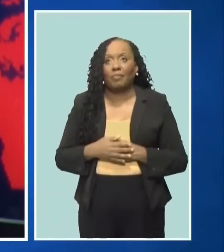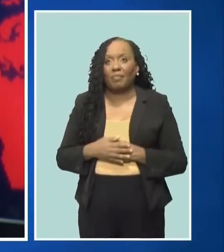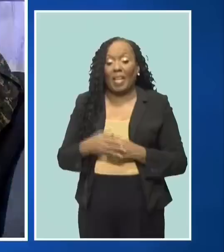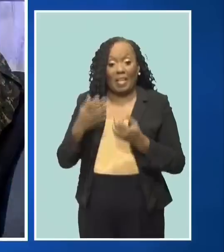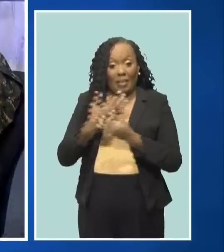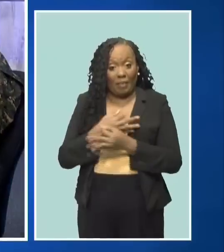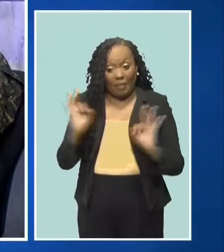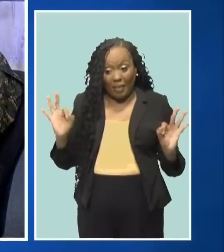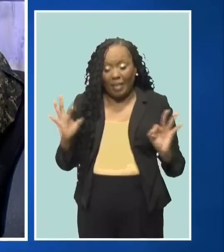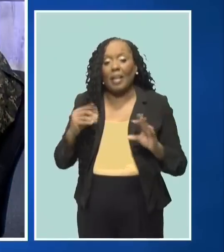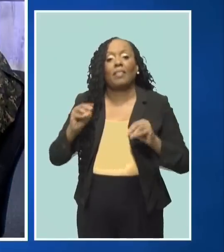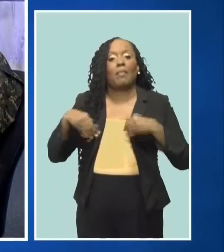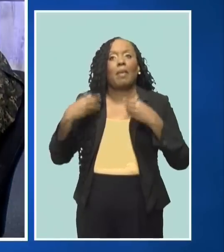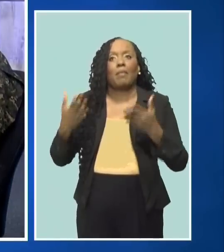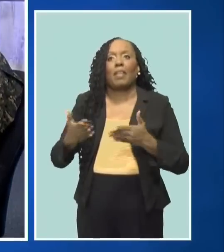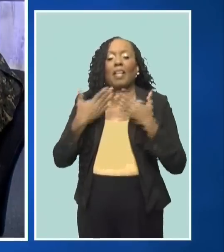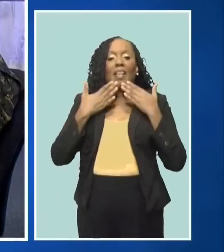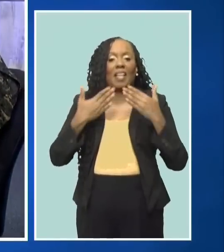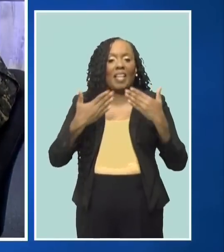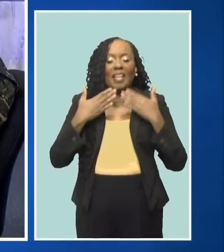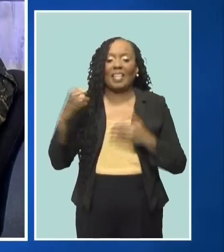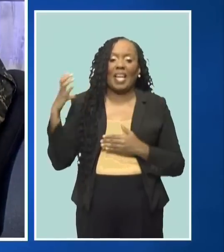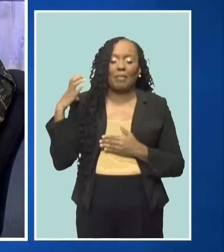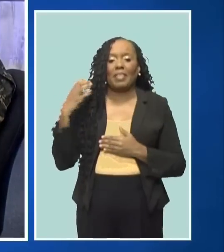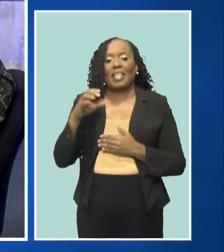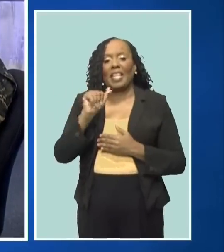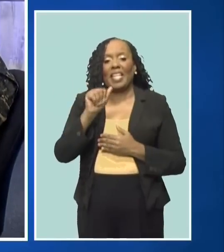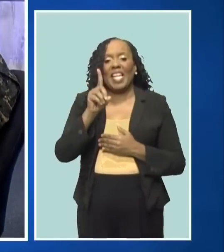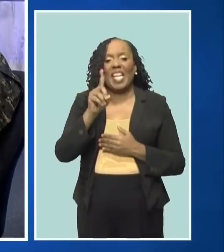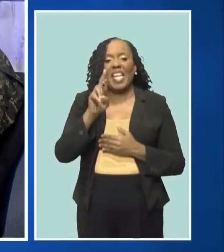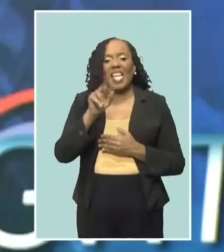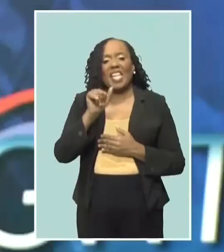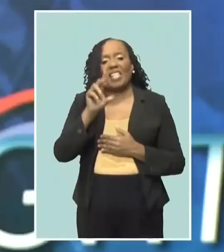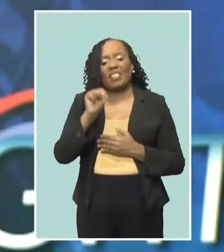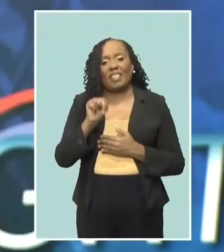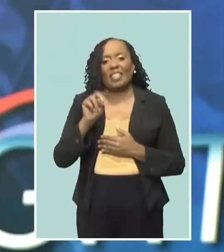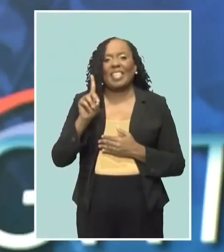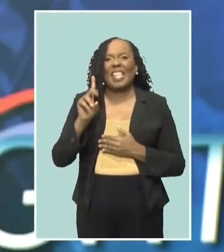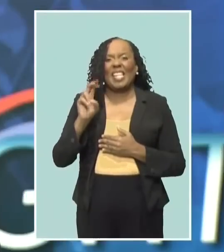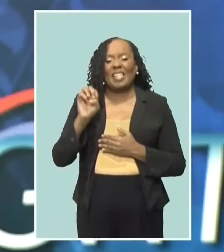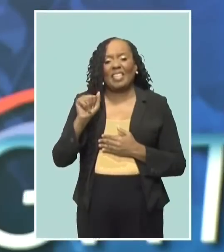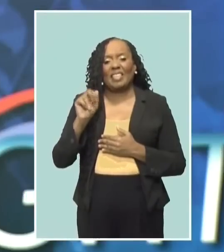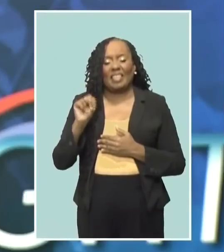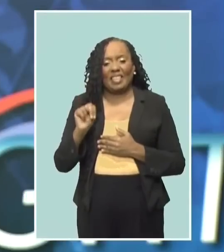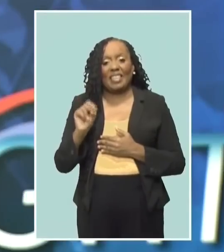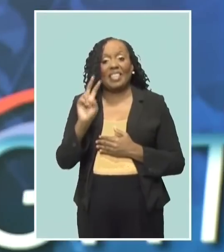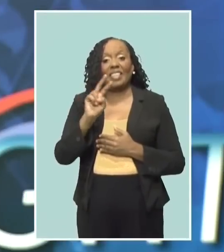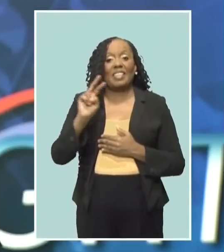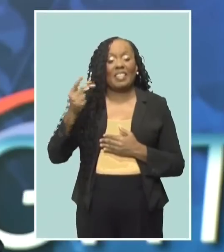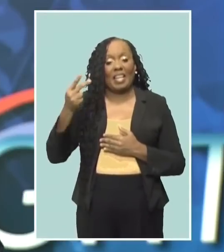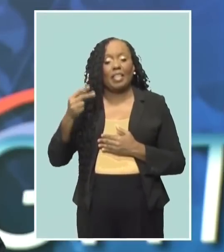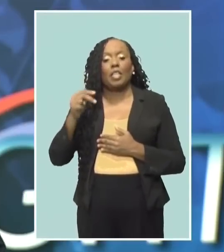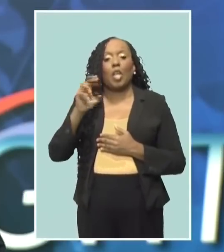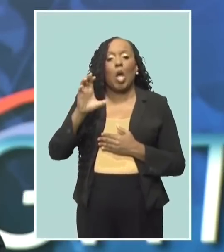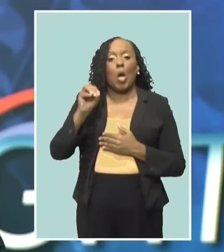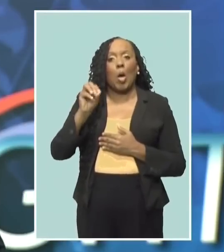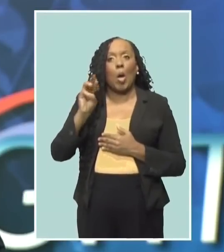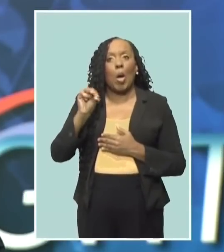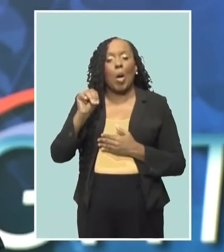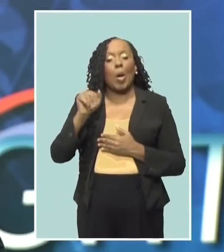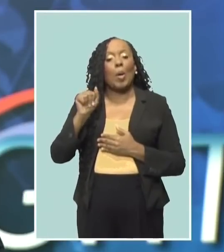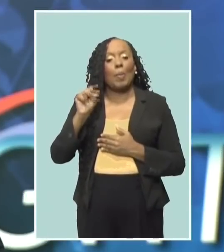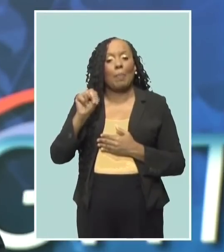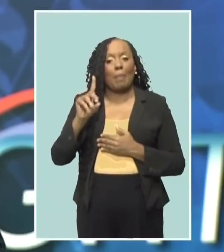free and available. Thank you so much, Captain Adrian Dean. He's the second in command of the Barbados Regiment and the lead planner for this event, which happens